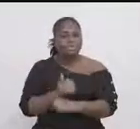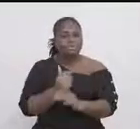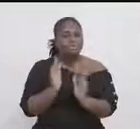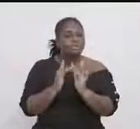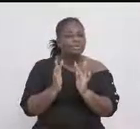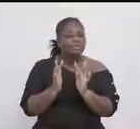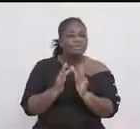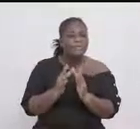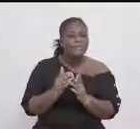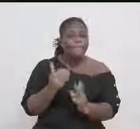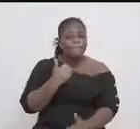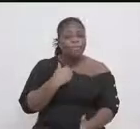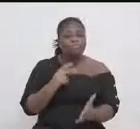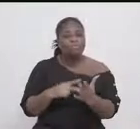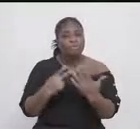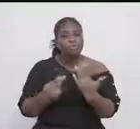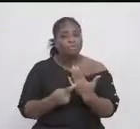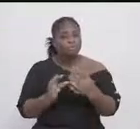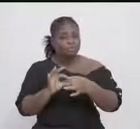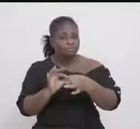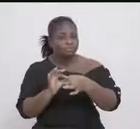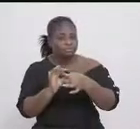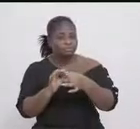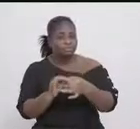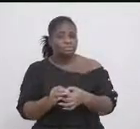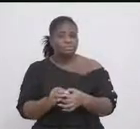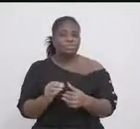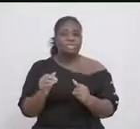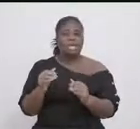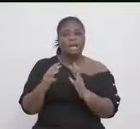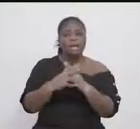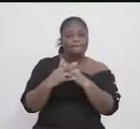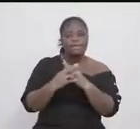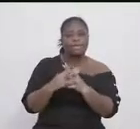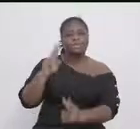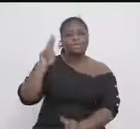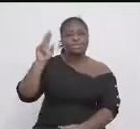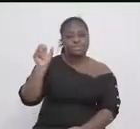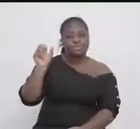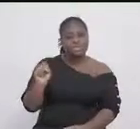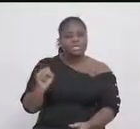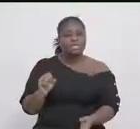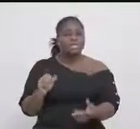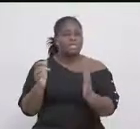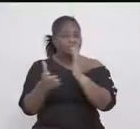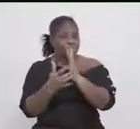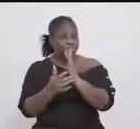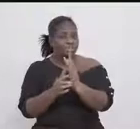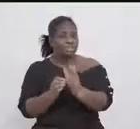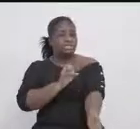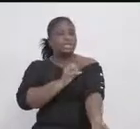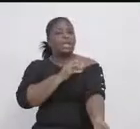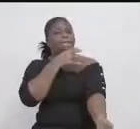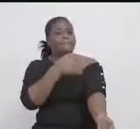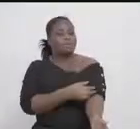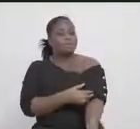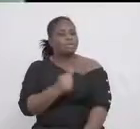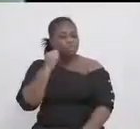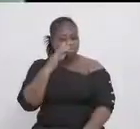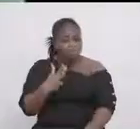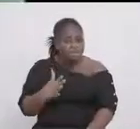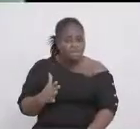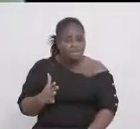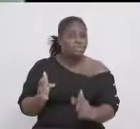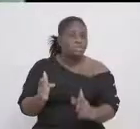Yes, currently we have a program in collaboration with the U.S. Embassy. It's called Technology and Women Empowerment Program, where we run STEM programs.